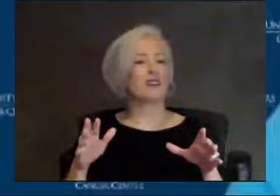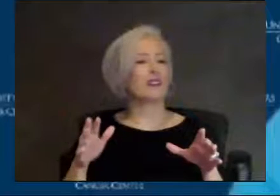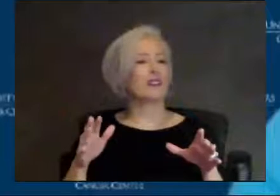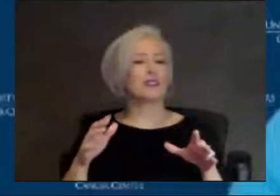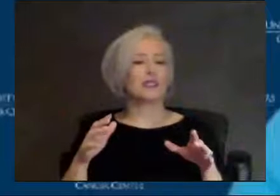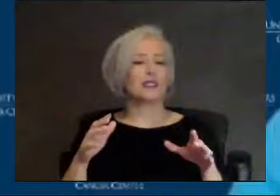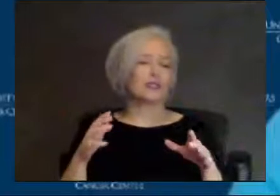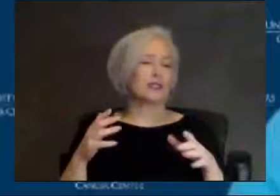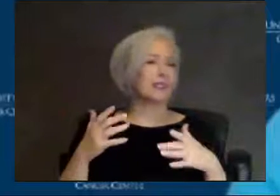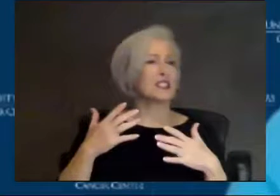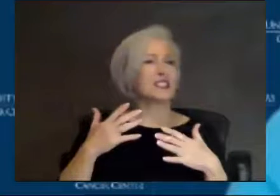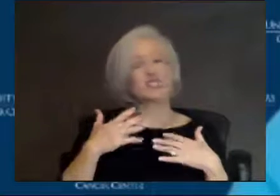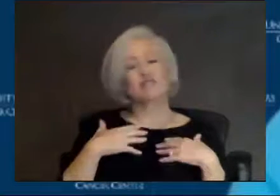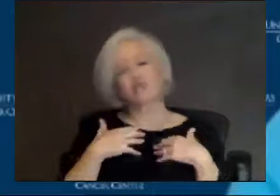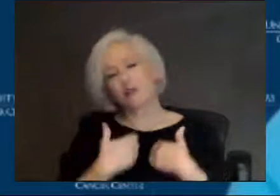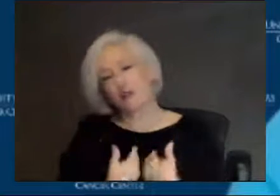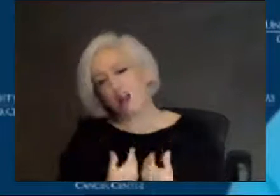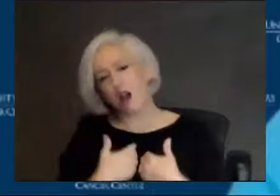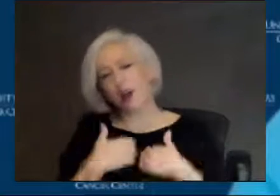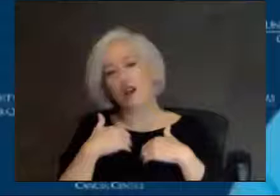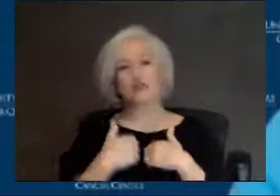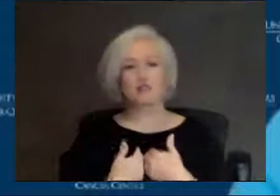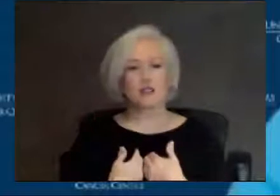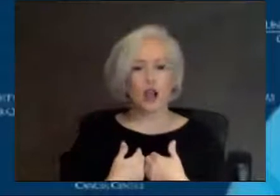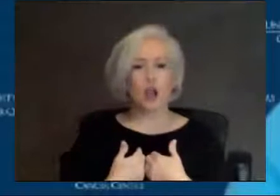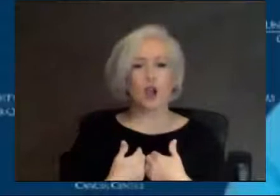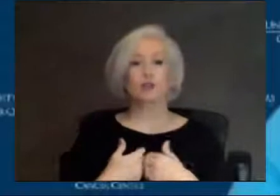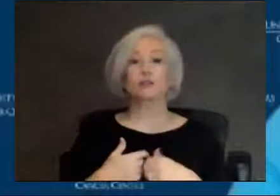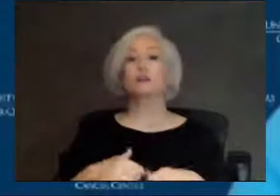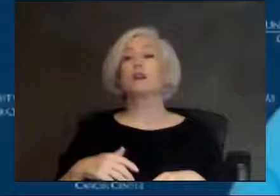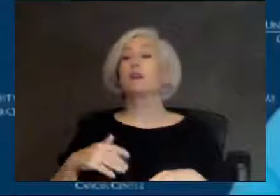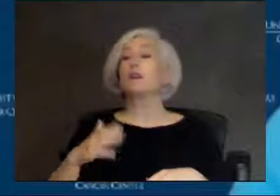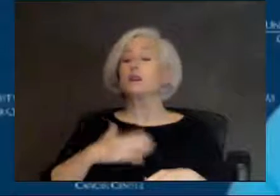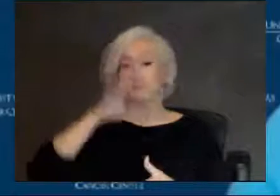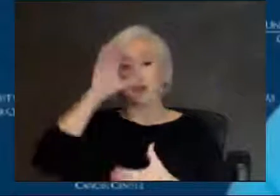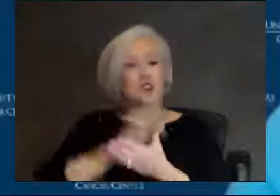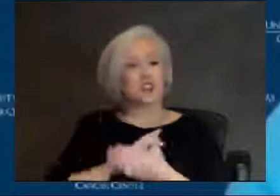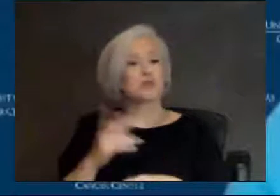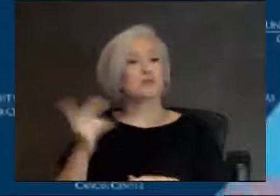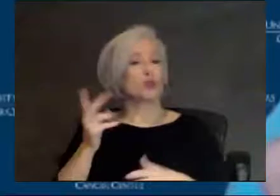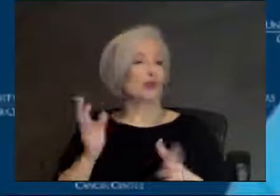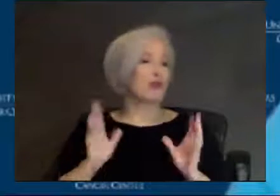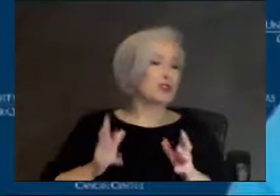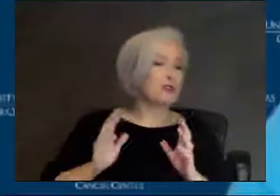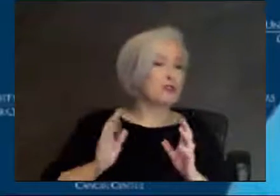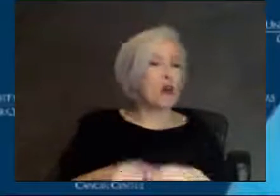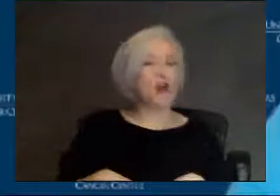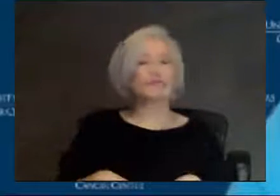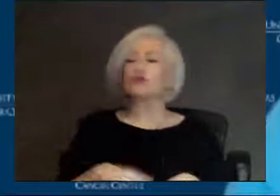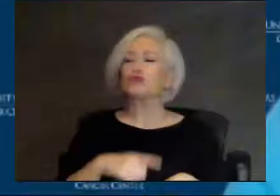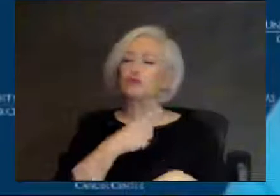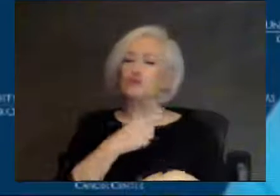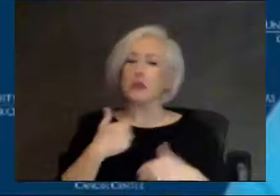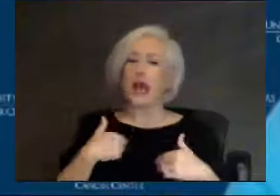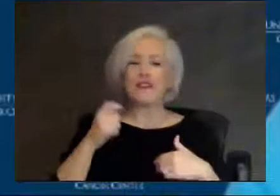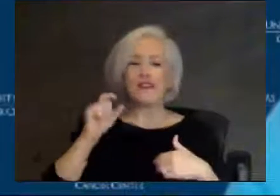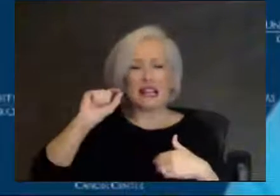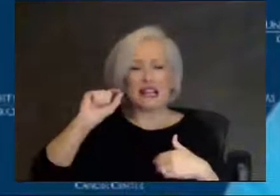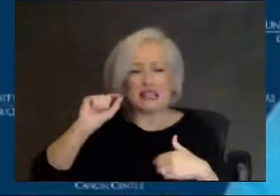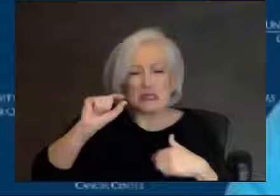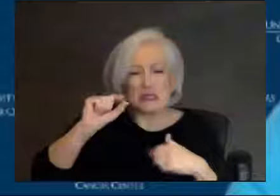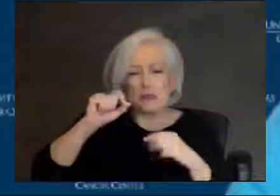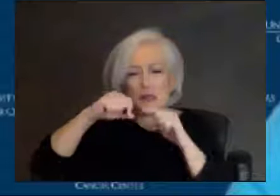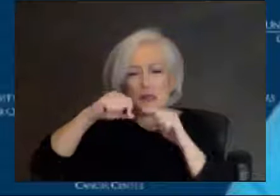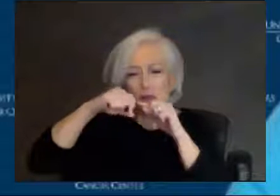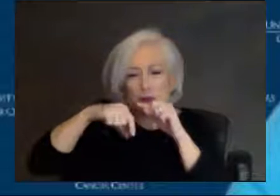about it, and he had some blood in his stool, but it was very small amounts, and he kind of wrote it off thinking